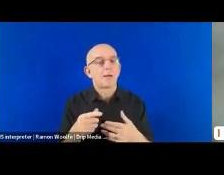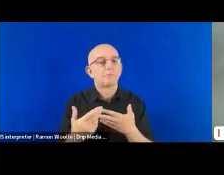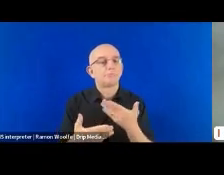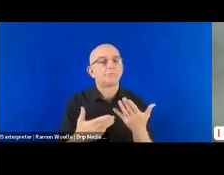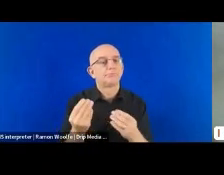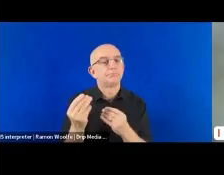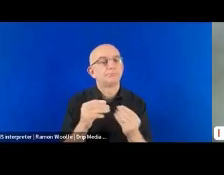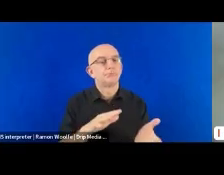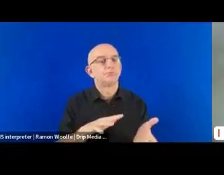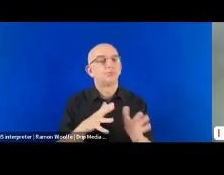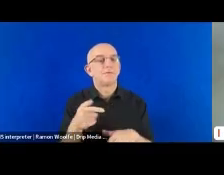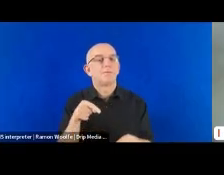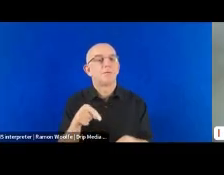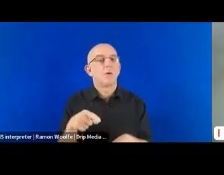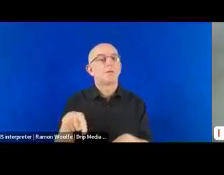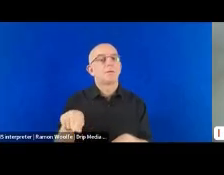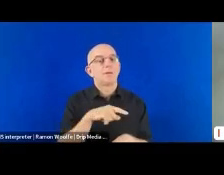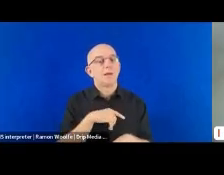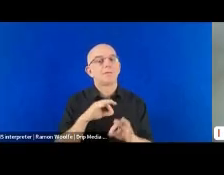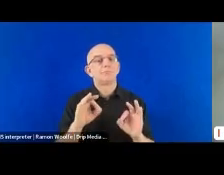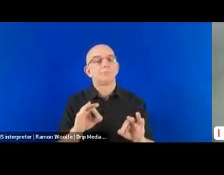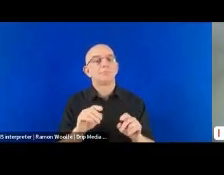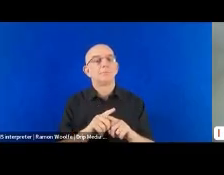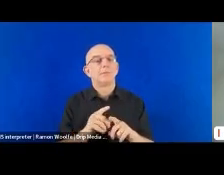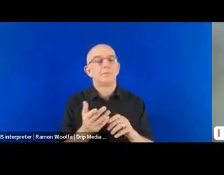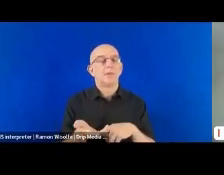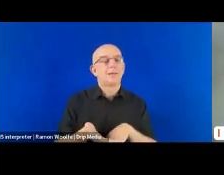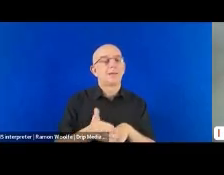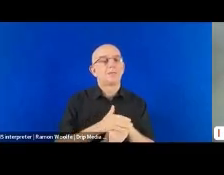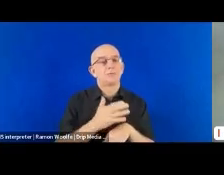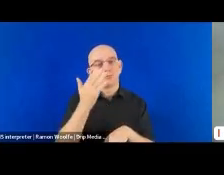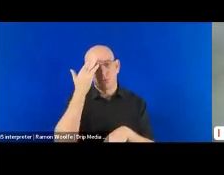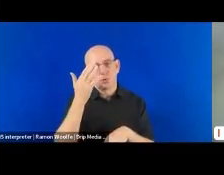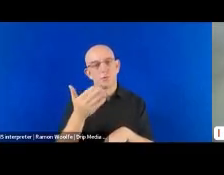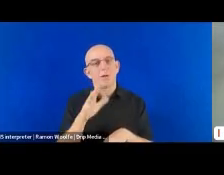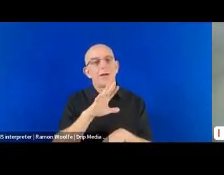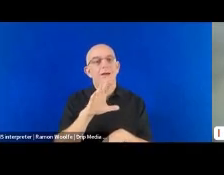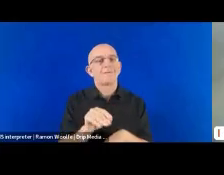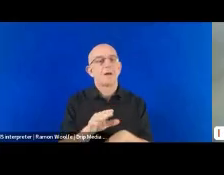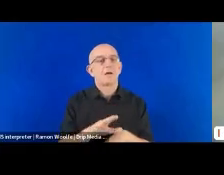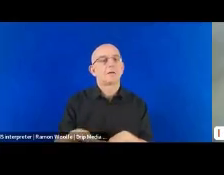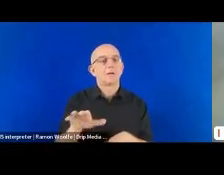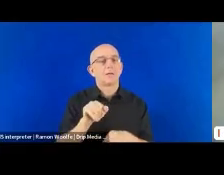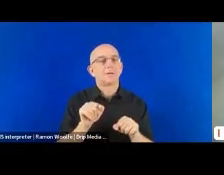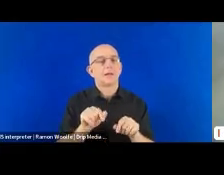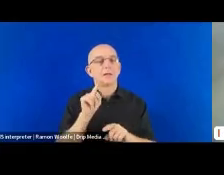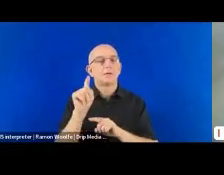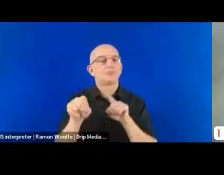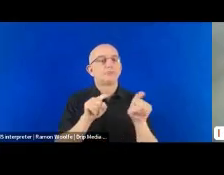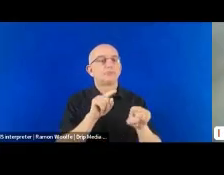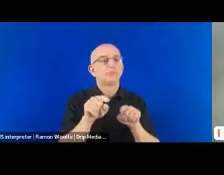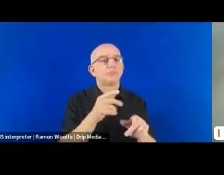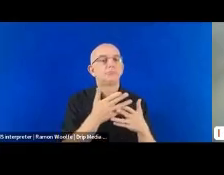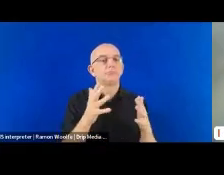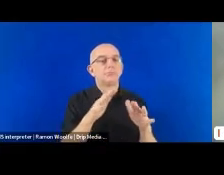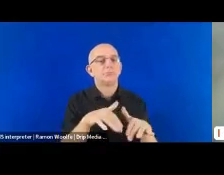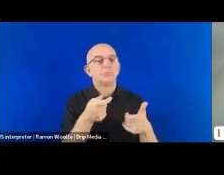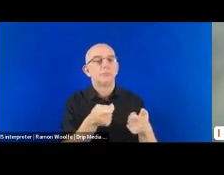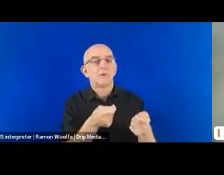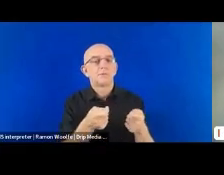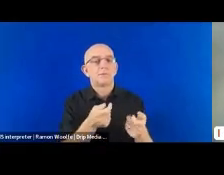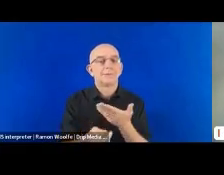become, excellent at advocates for Transform in terms of pushing for